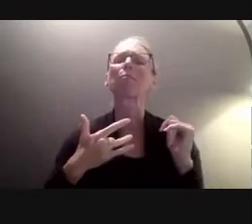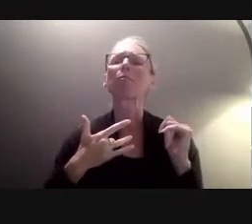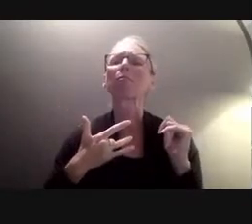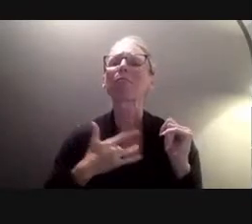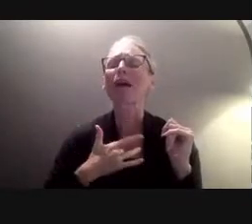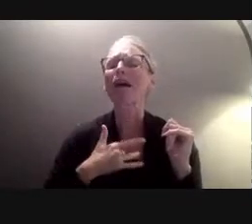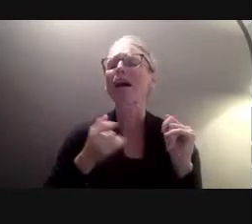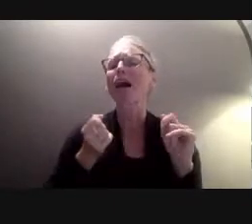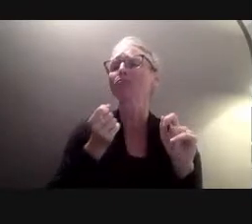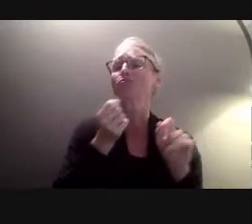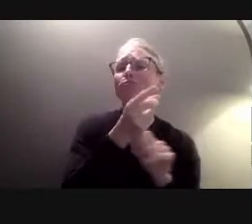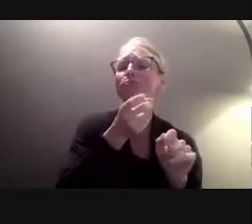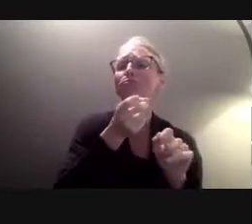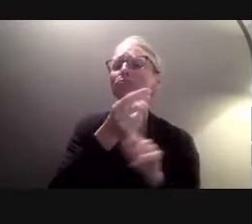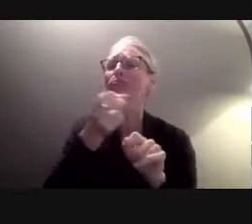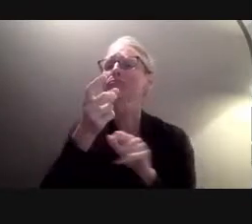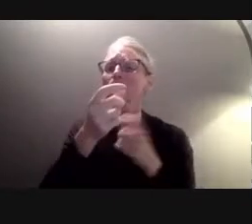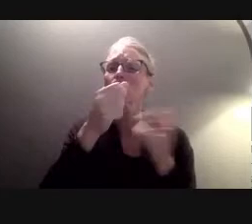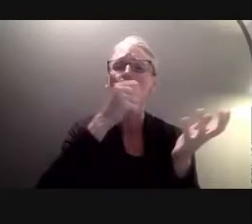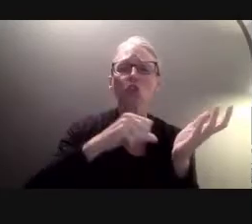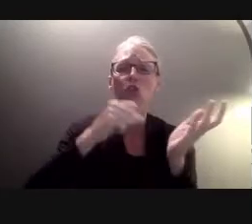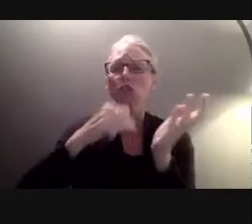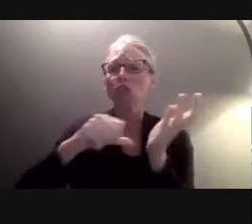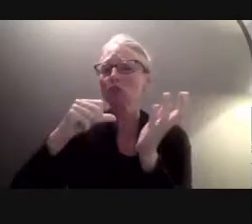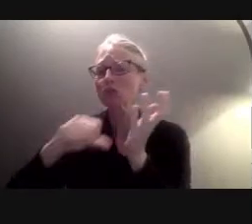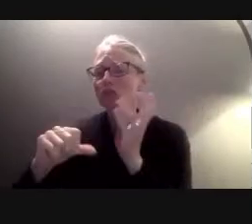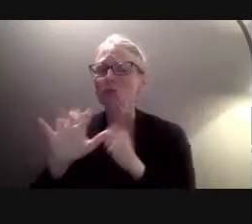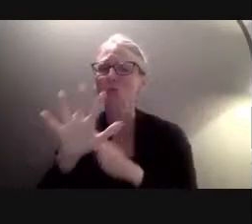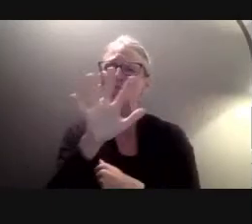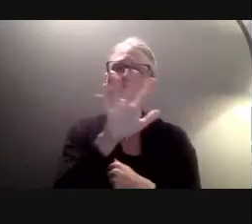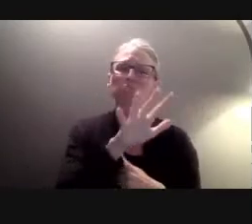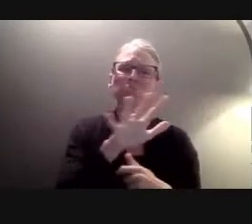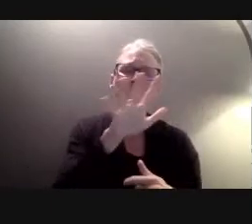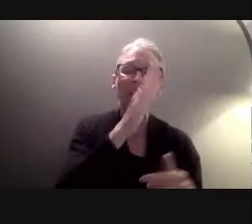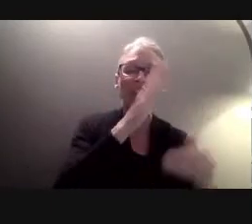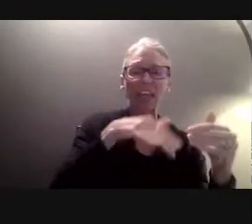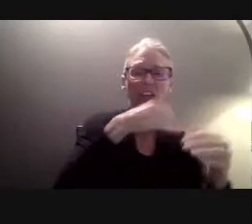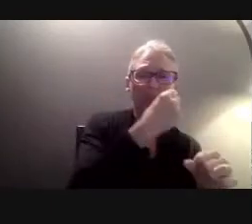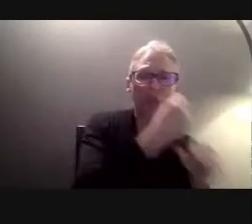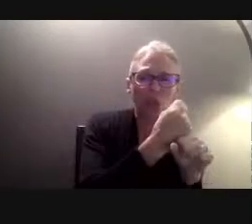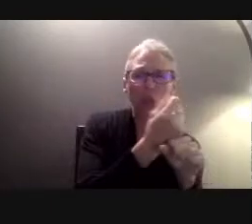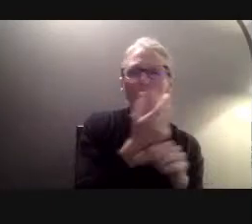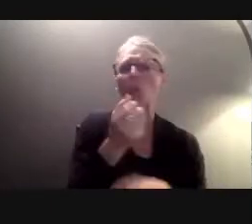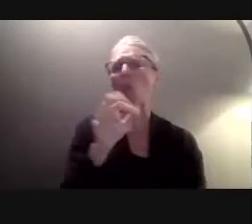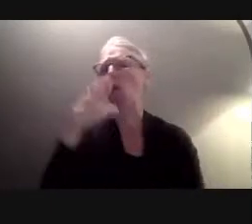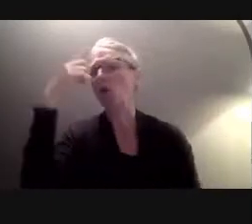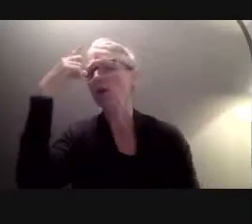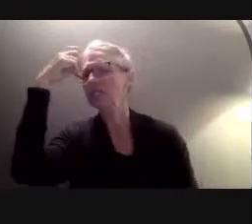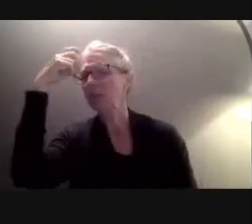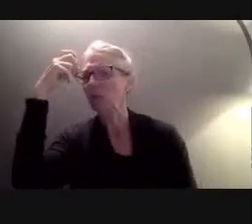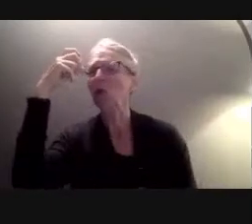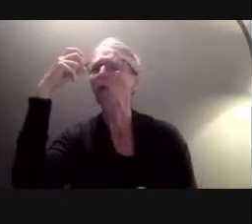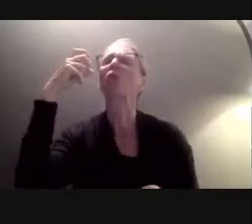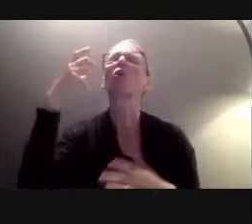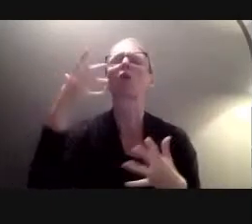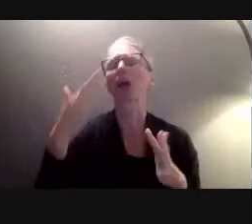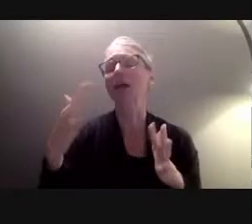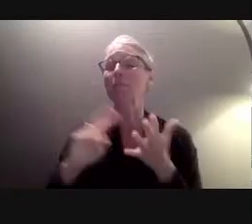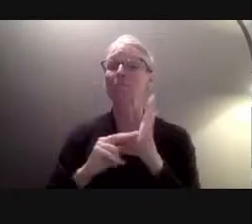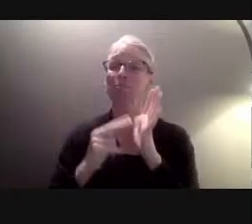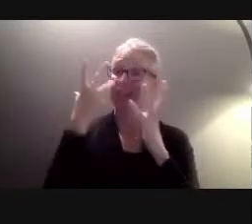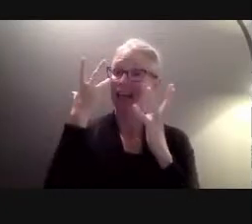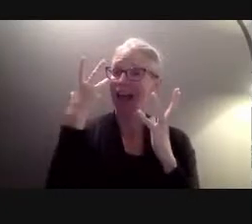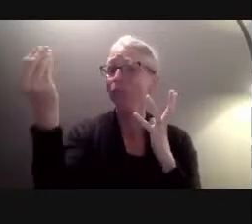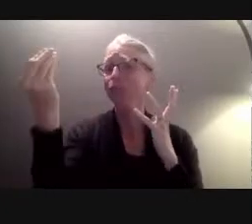would have one around Christmas or Thanksgiving, or in the summer times. So that made it a little hard to get